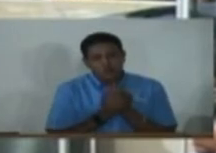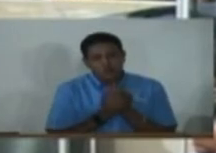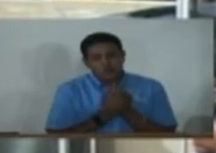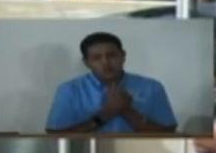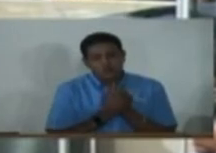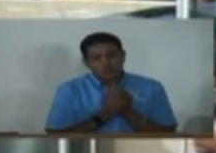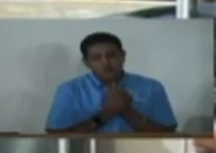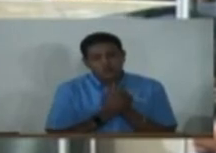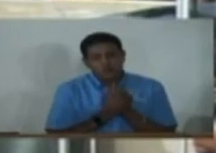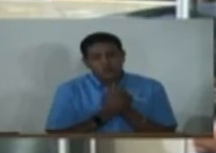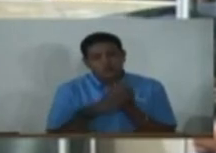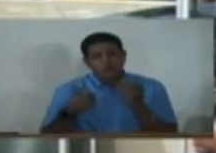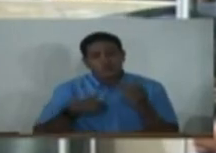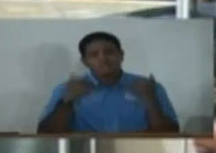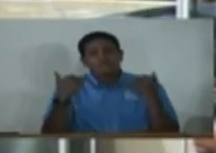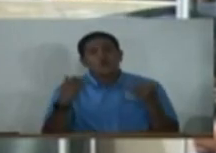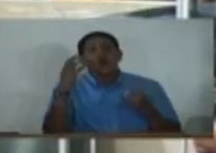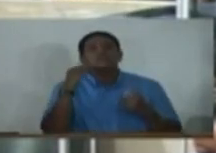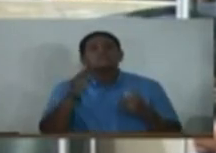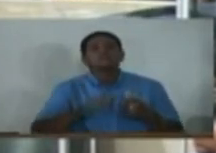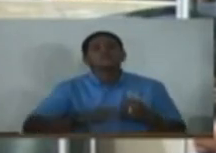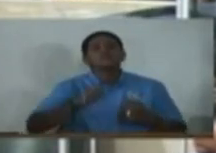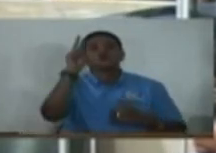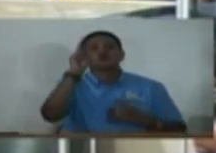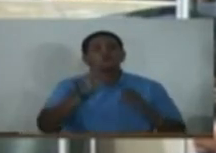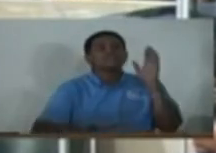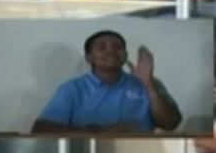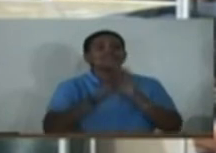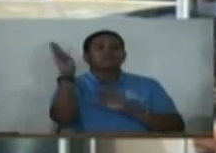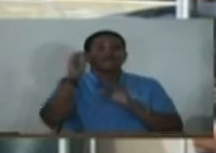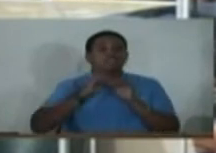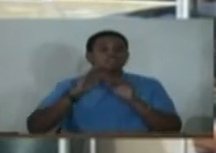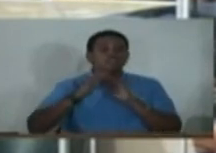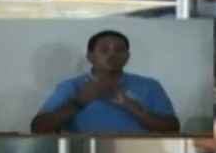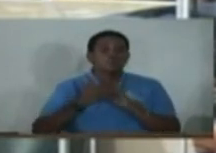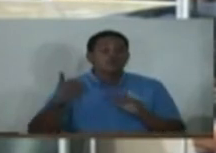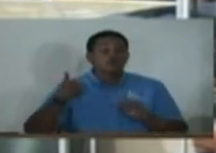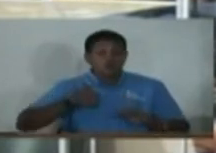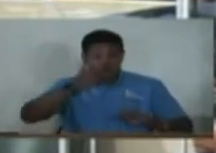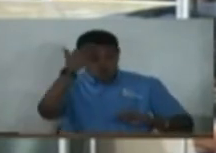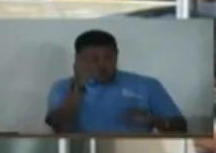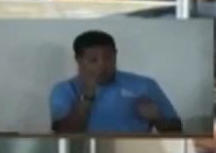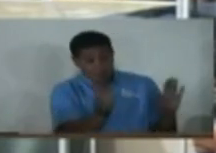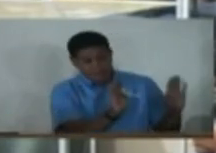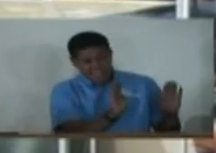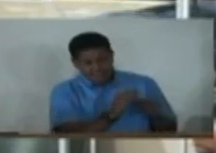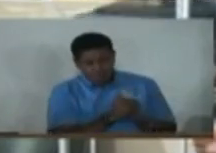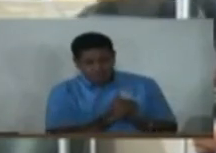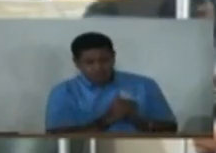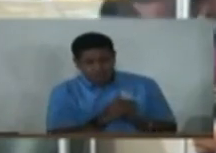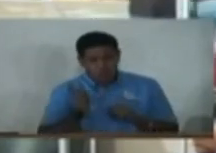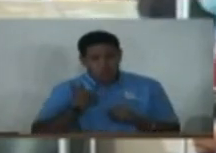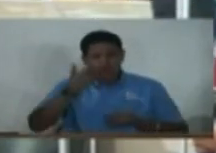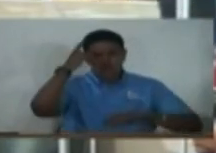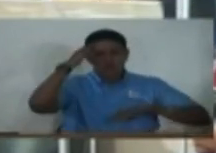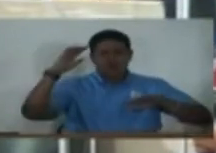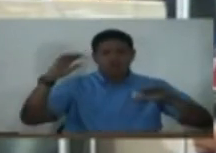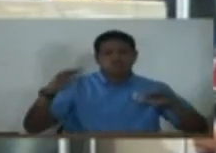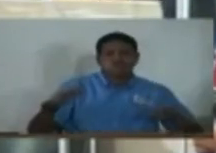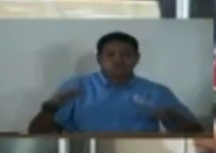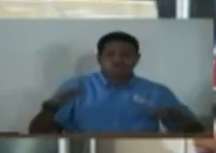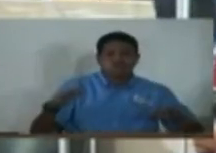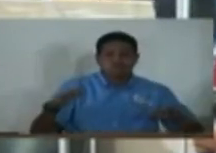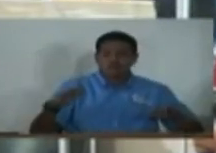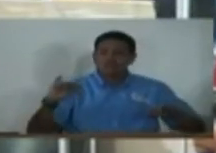We have now experienced two spikes in Jamaica. We know the behaviors and the complacencies